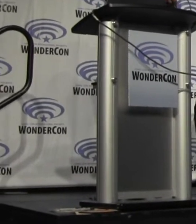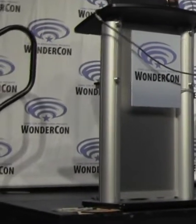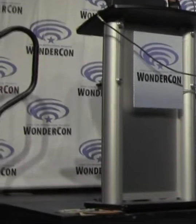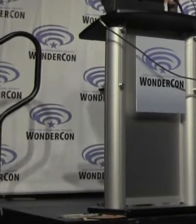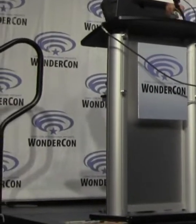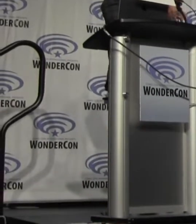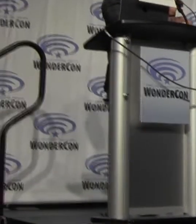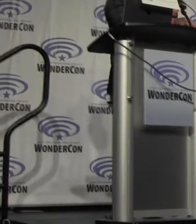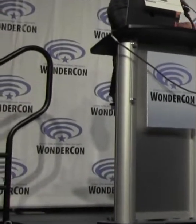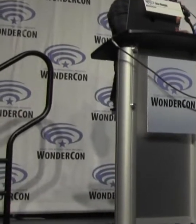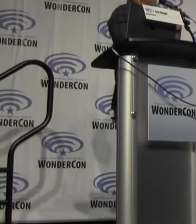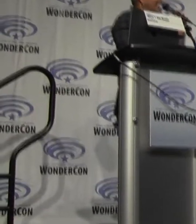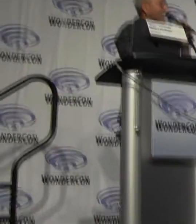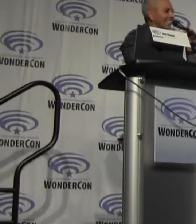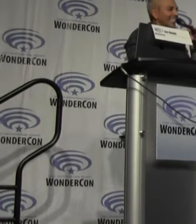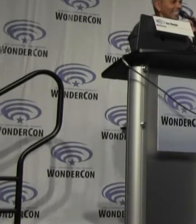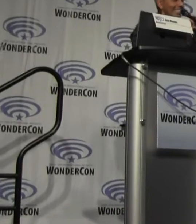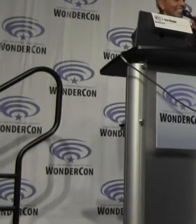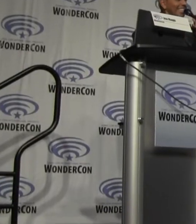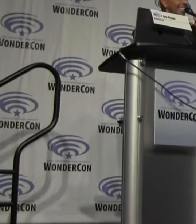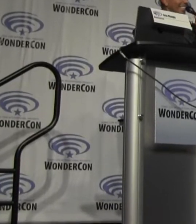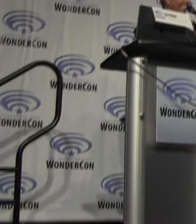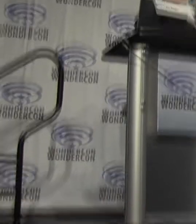First of all,